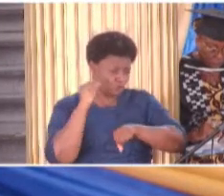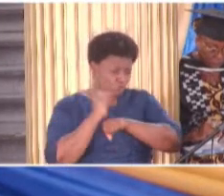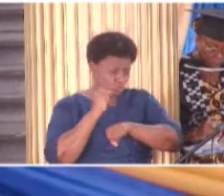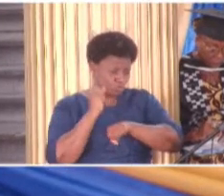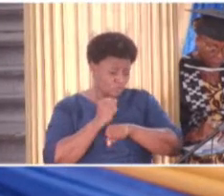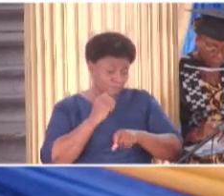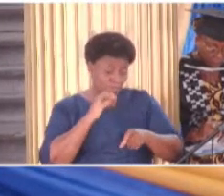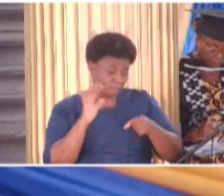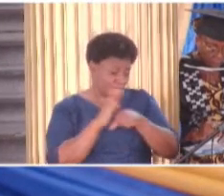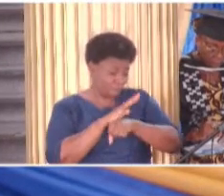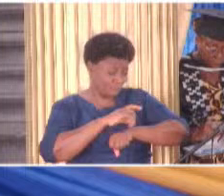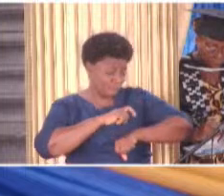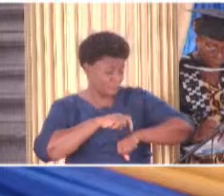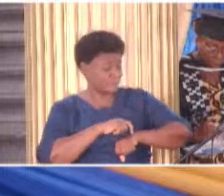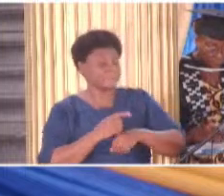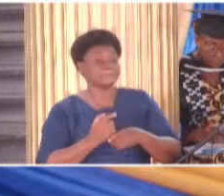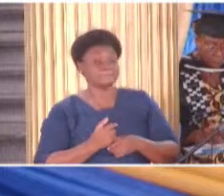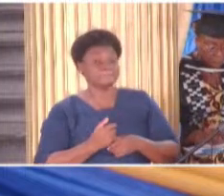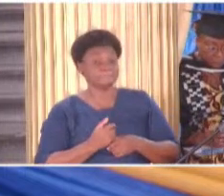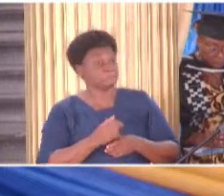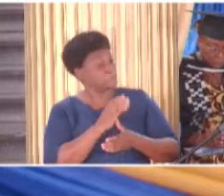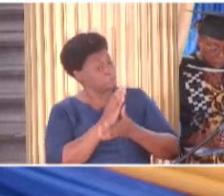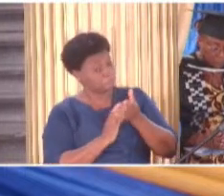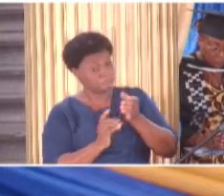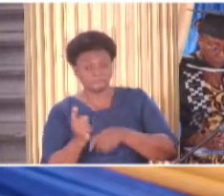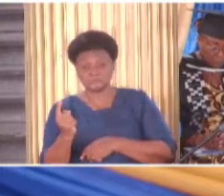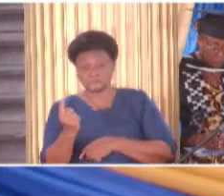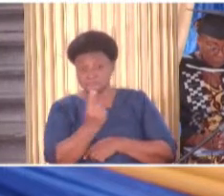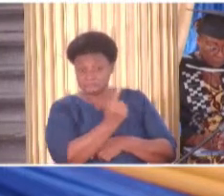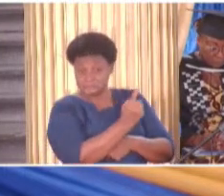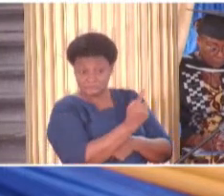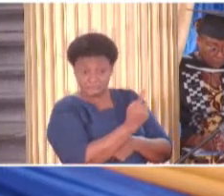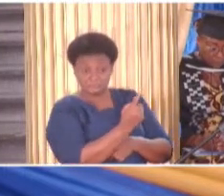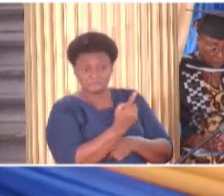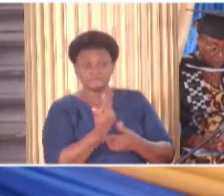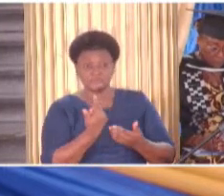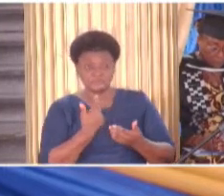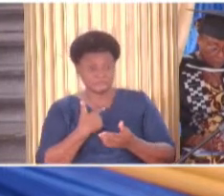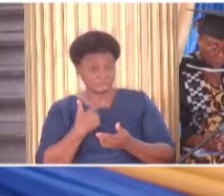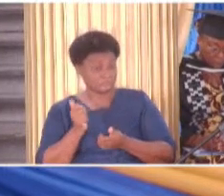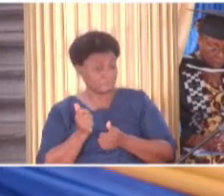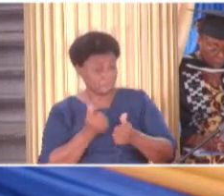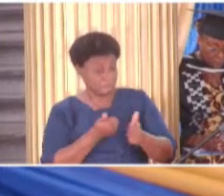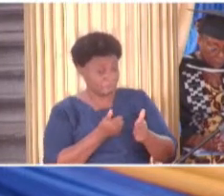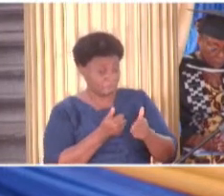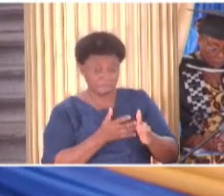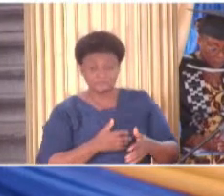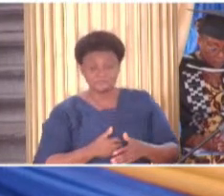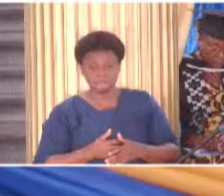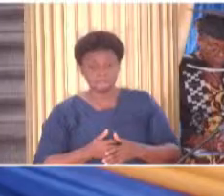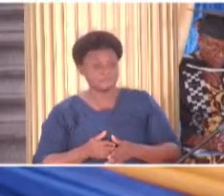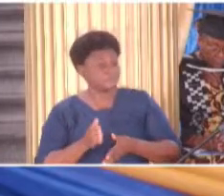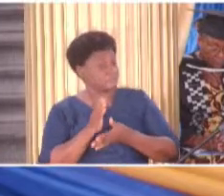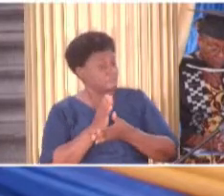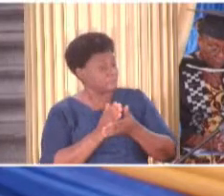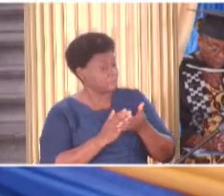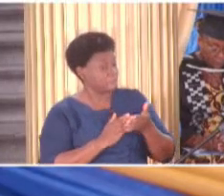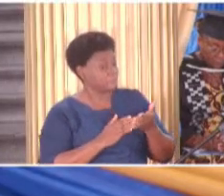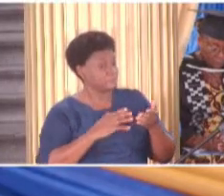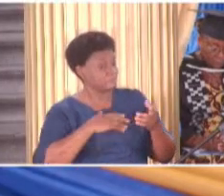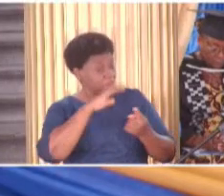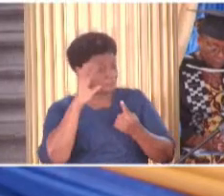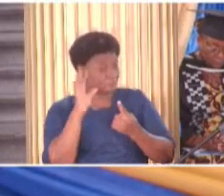full-time. Some of you have been raising families. Some have been facing